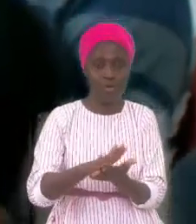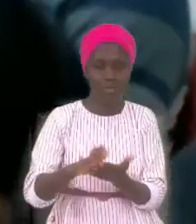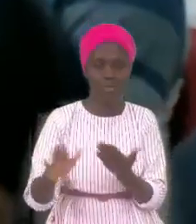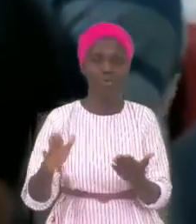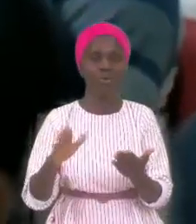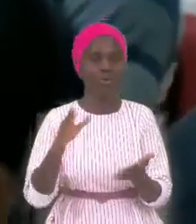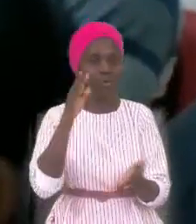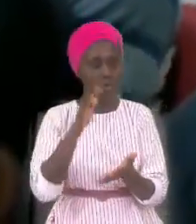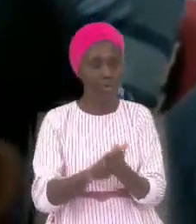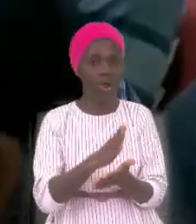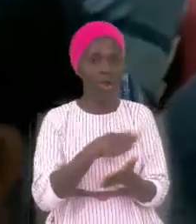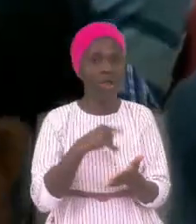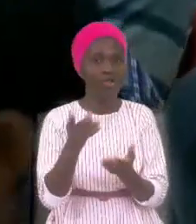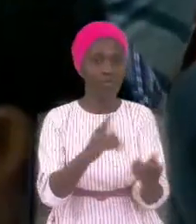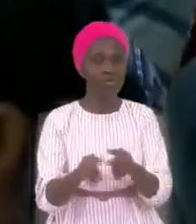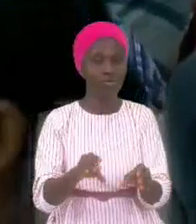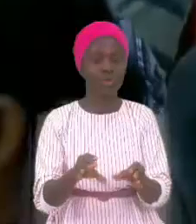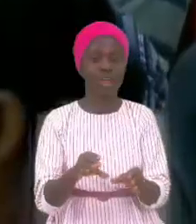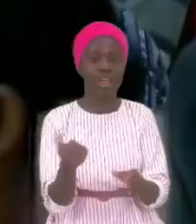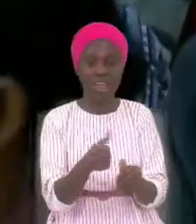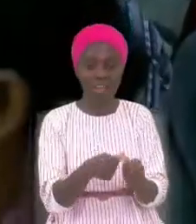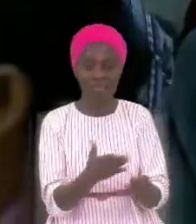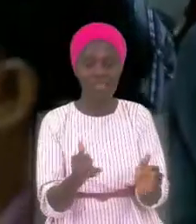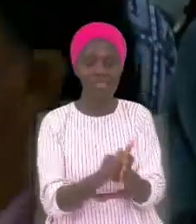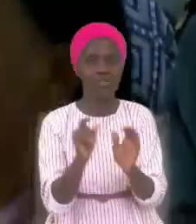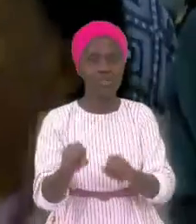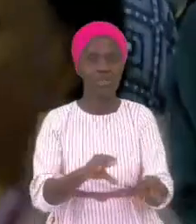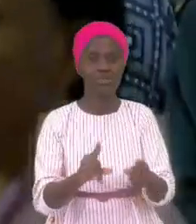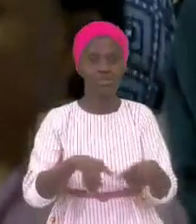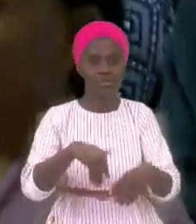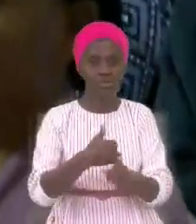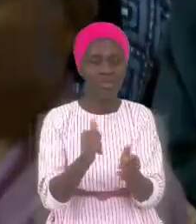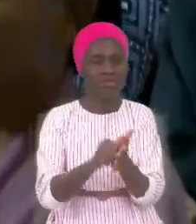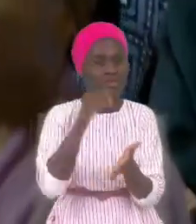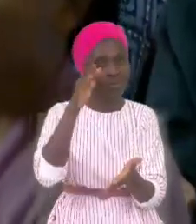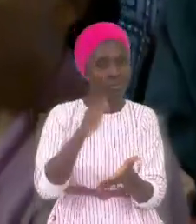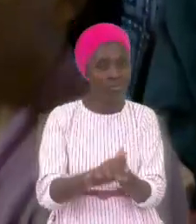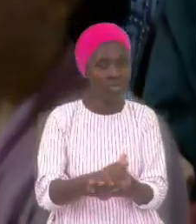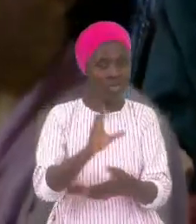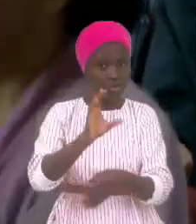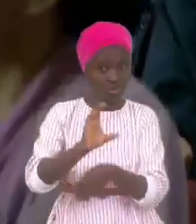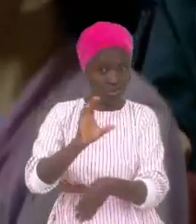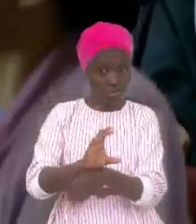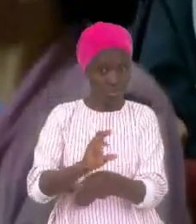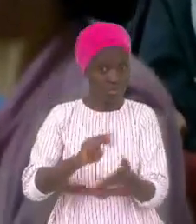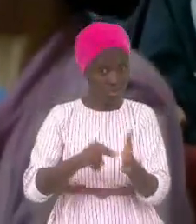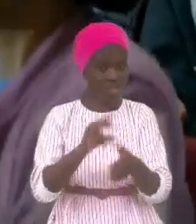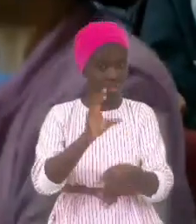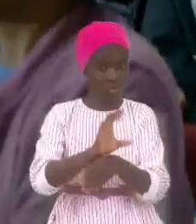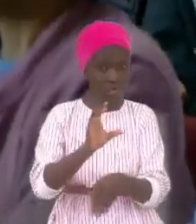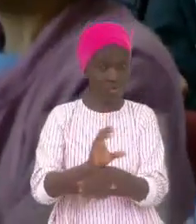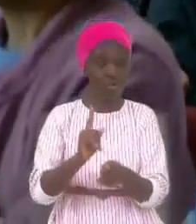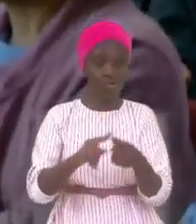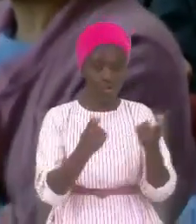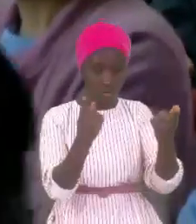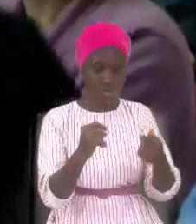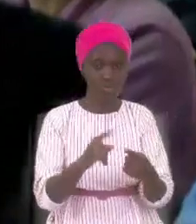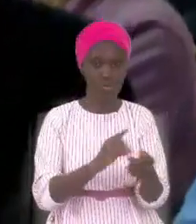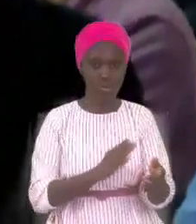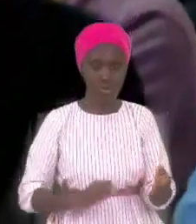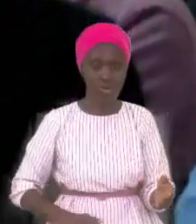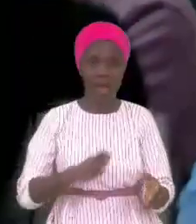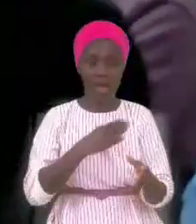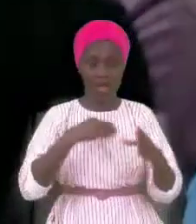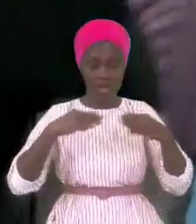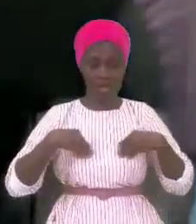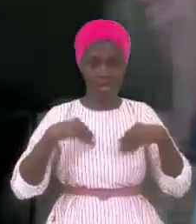that bride, the church, near, come to the Lord Jesus Christ and be acceptable to the Lord Jesus Christ.